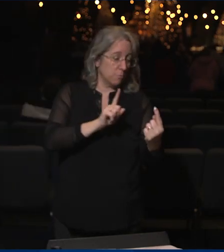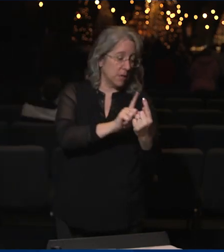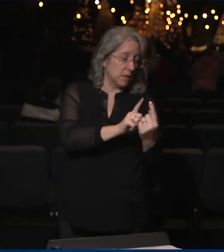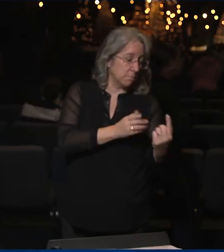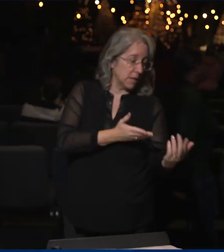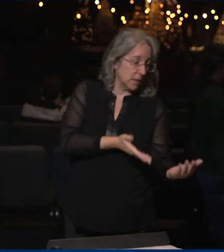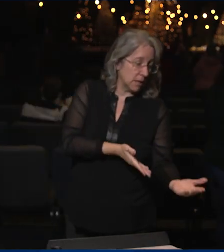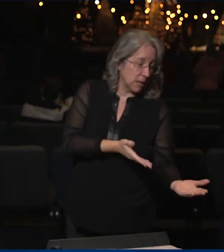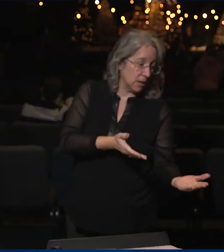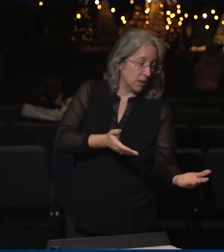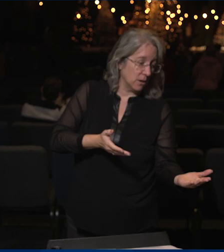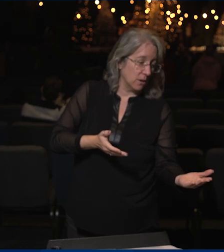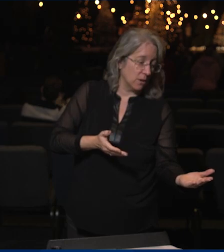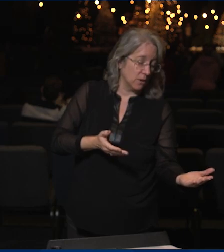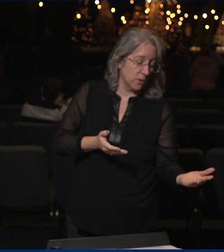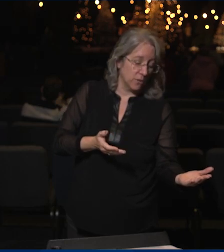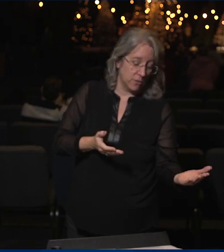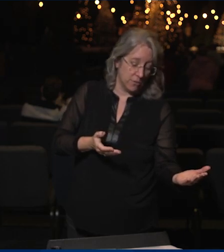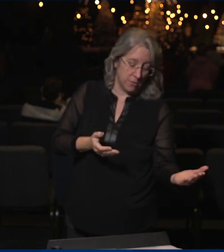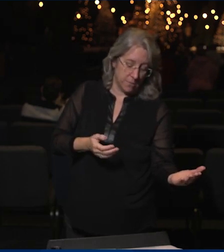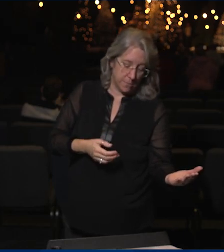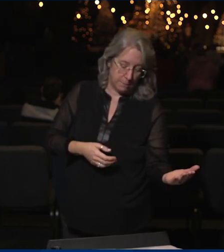Spirit, you meet me